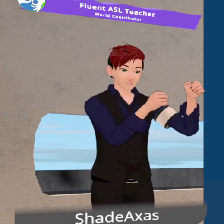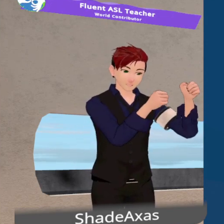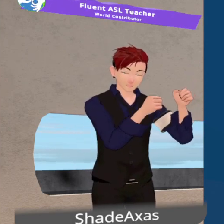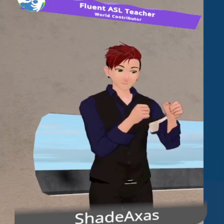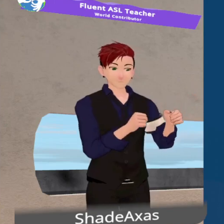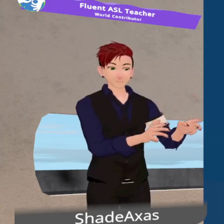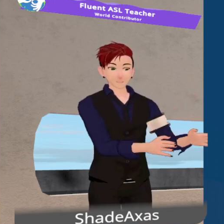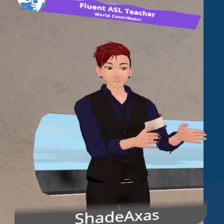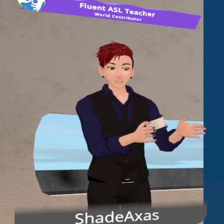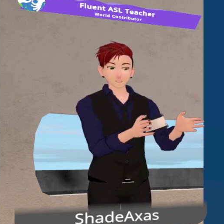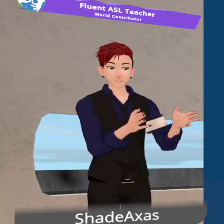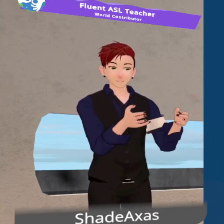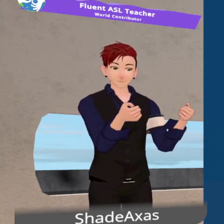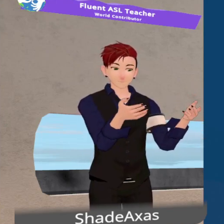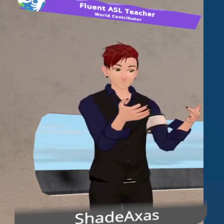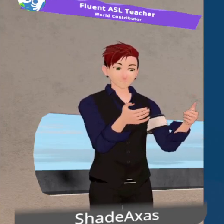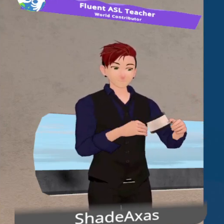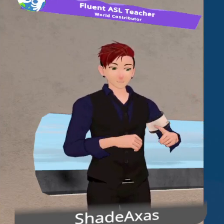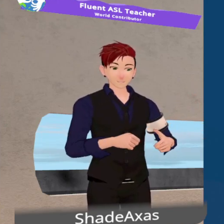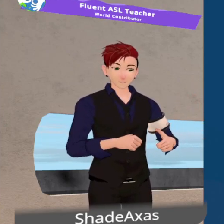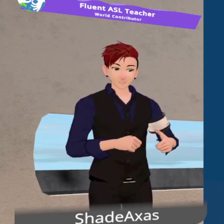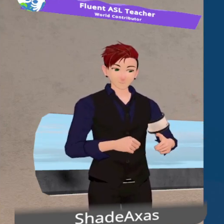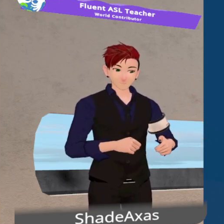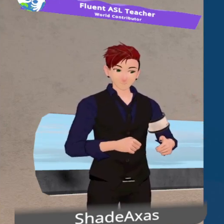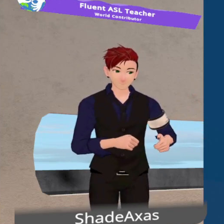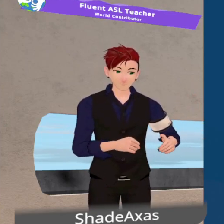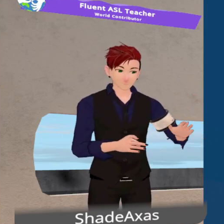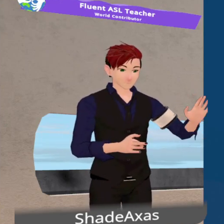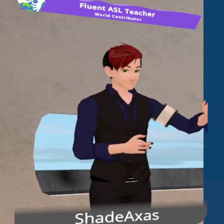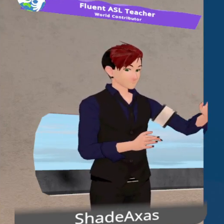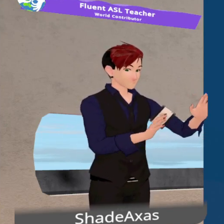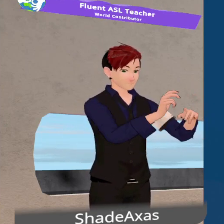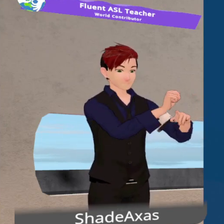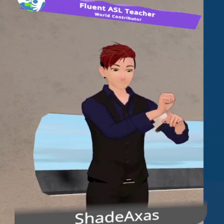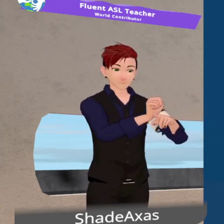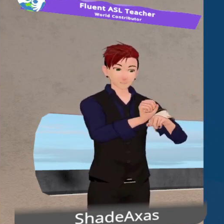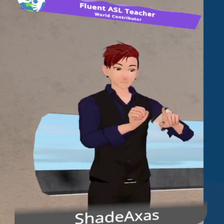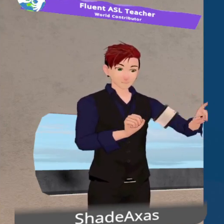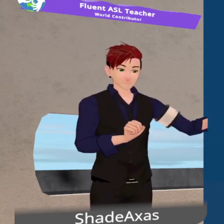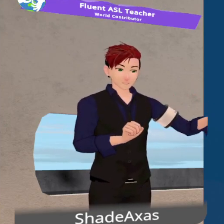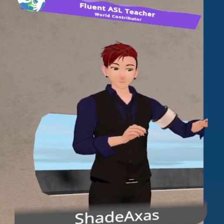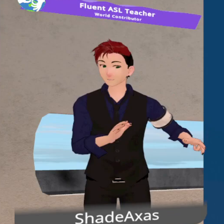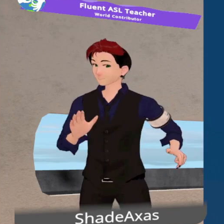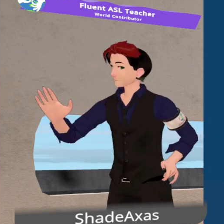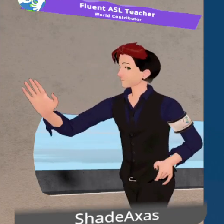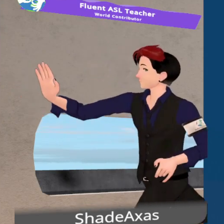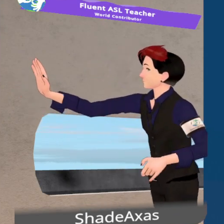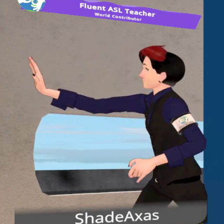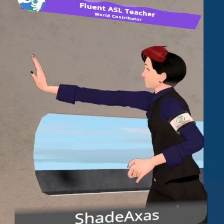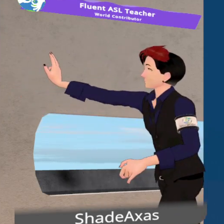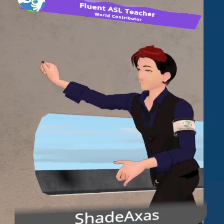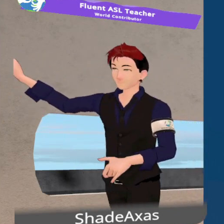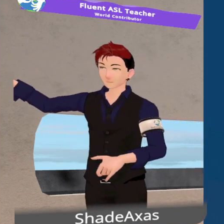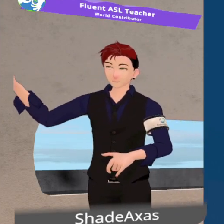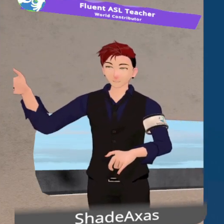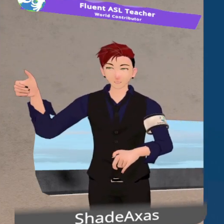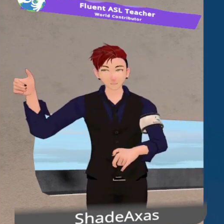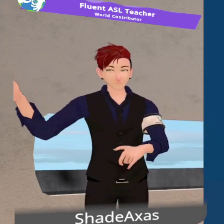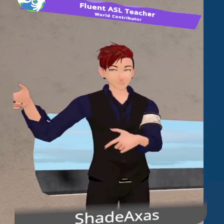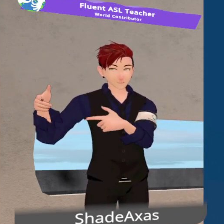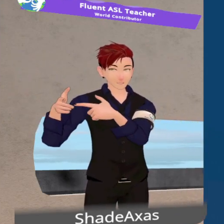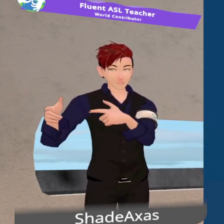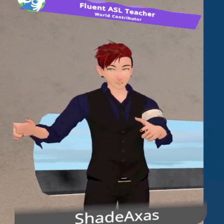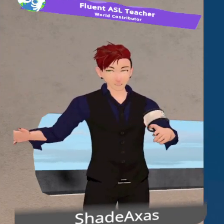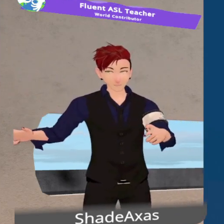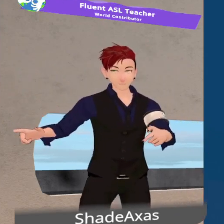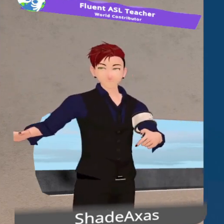and just manually coding it into sign. That is what C is. ASL